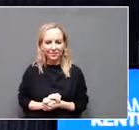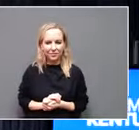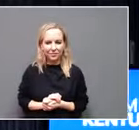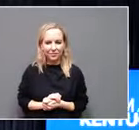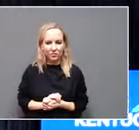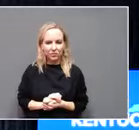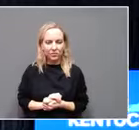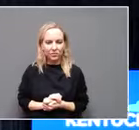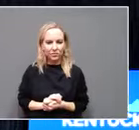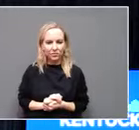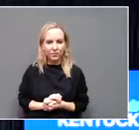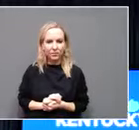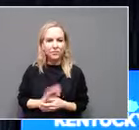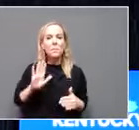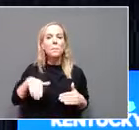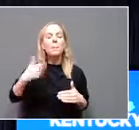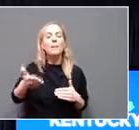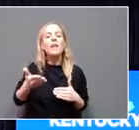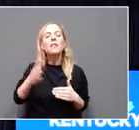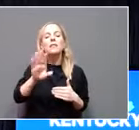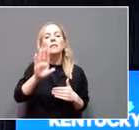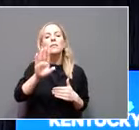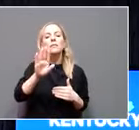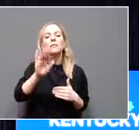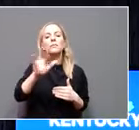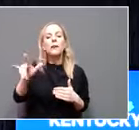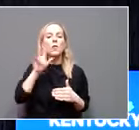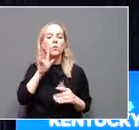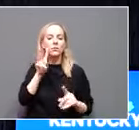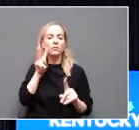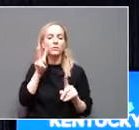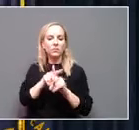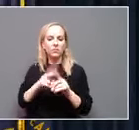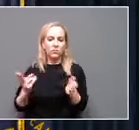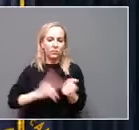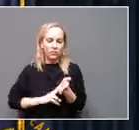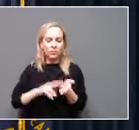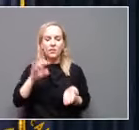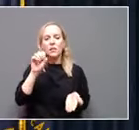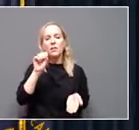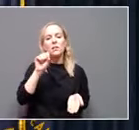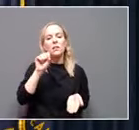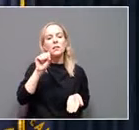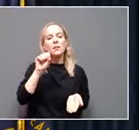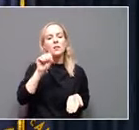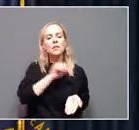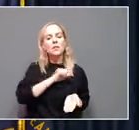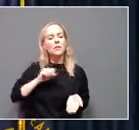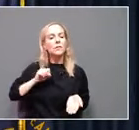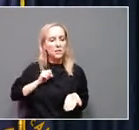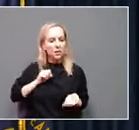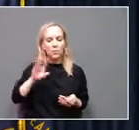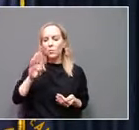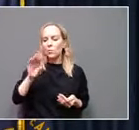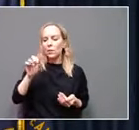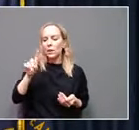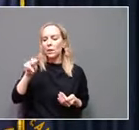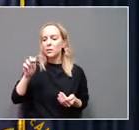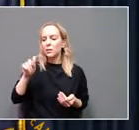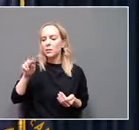All right, the next bill we'll be signing into law today was filed by Senator Brandon Storm, Senate Bill 30.